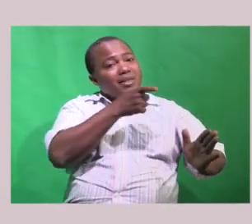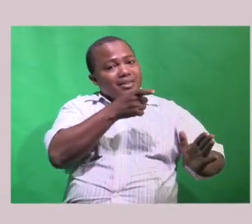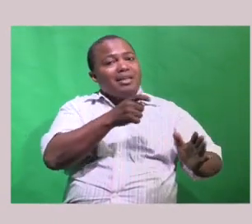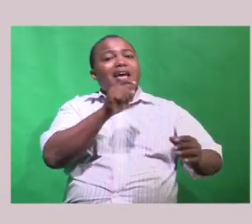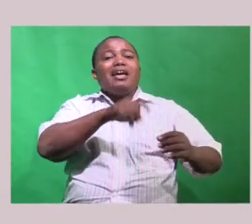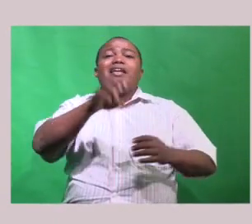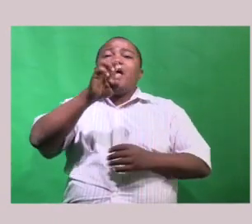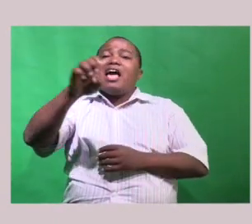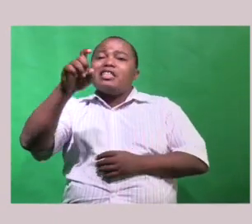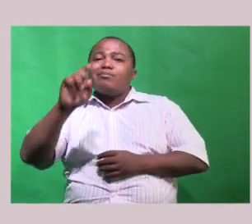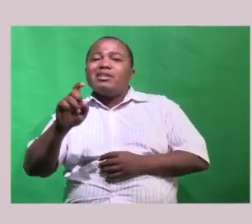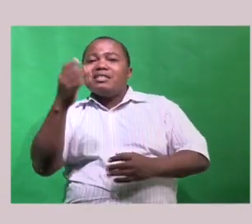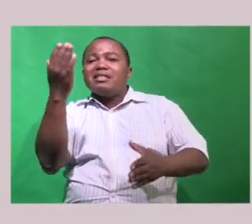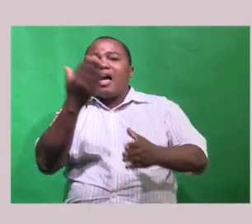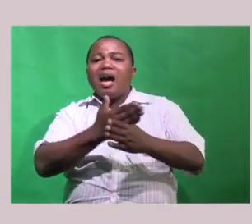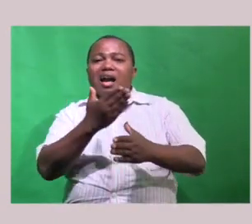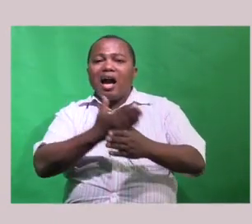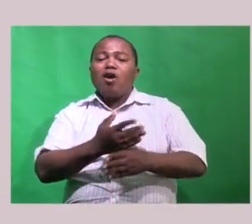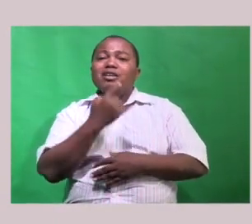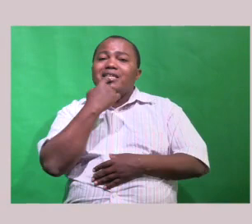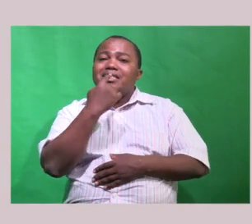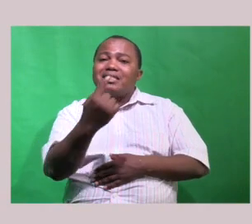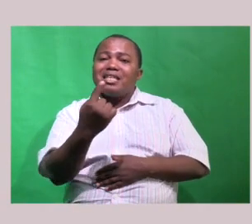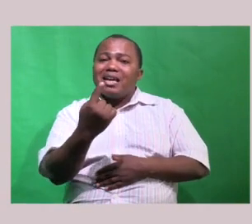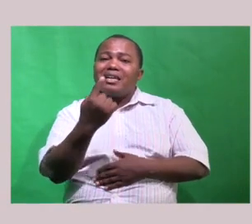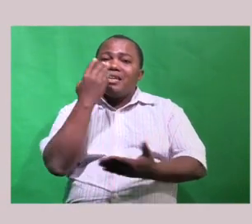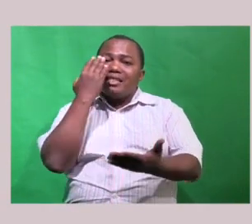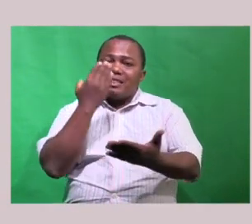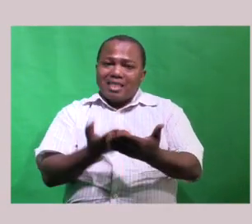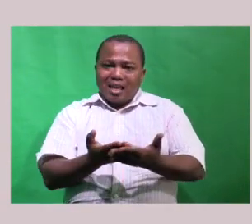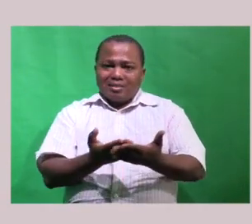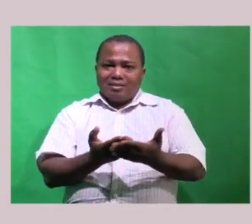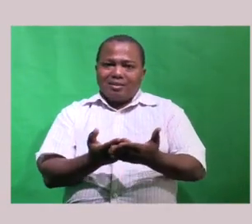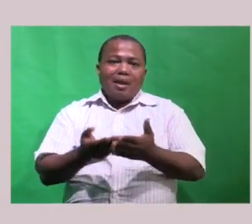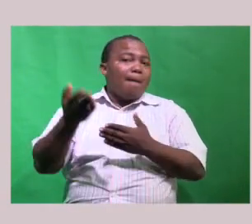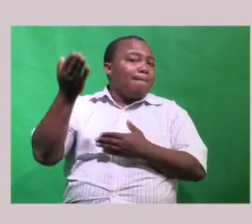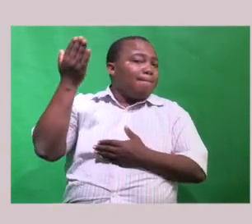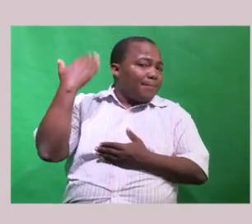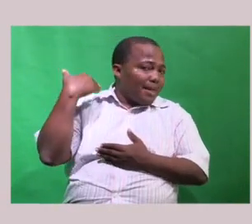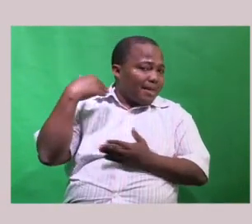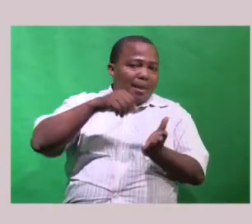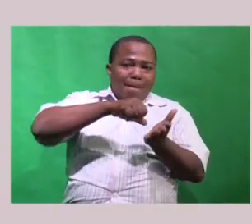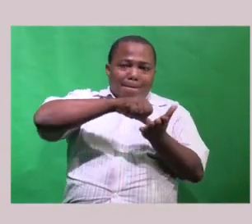expenses account. Said that prepaid